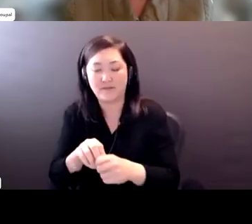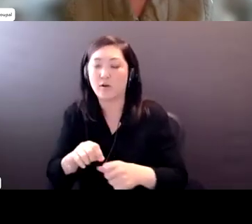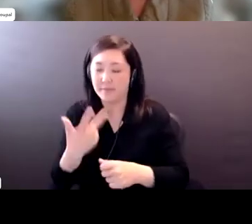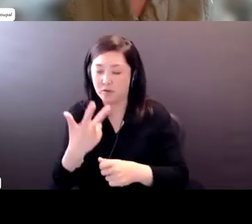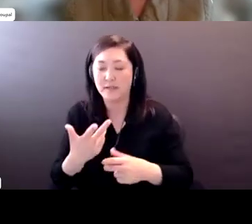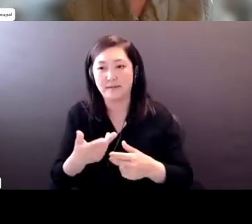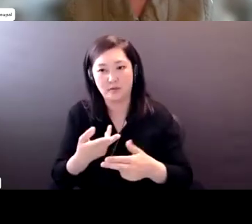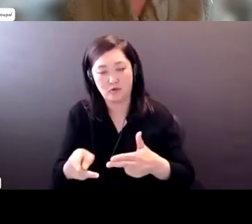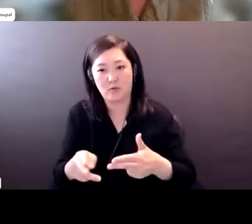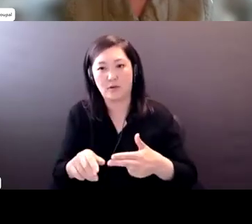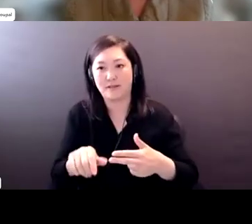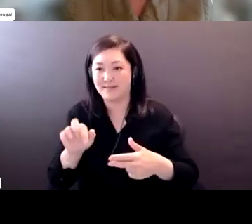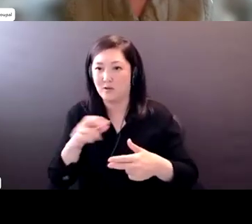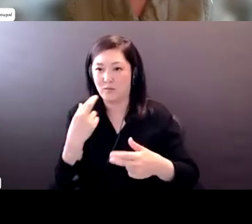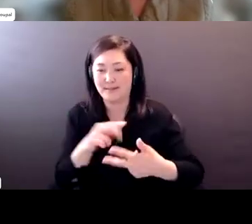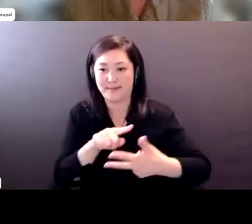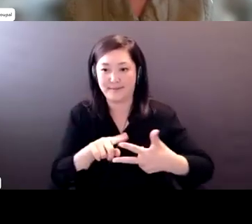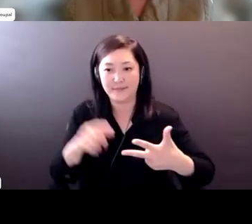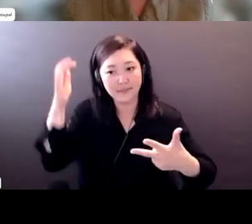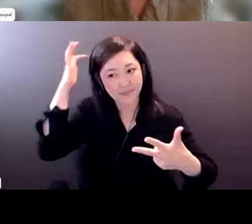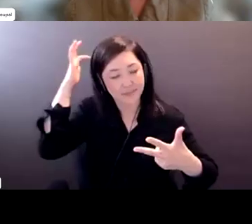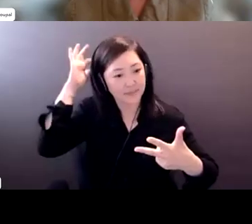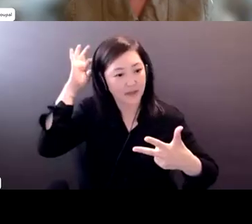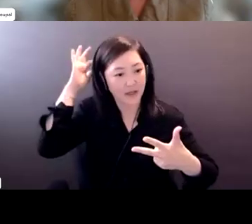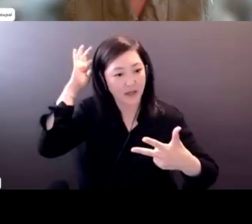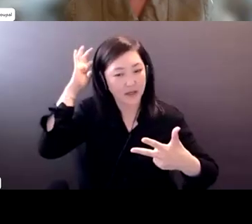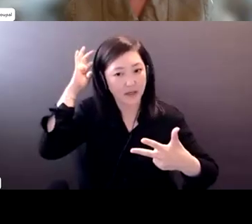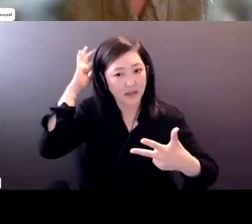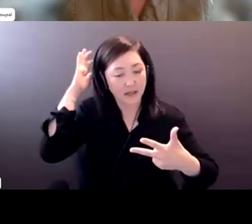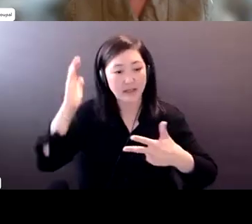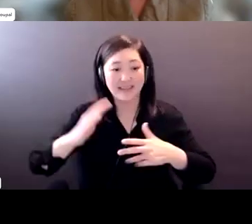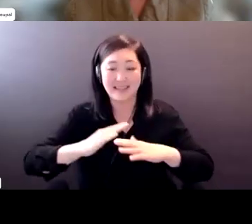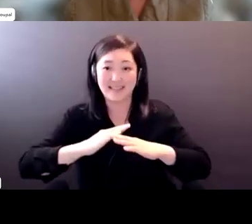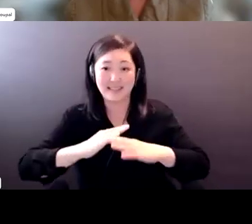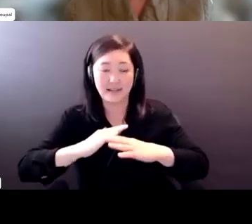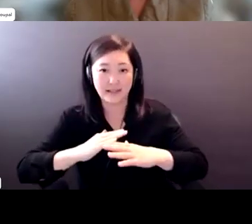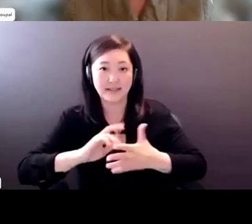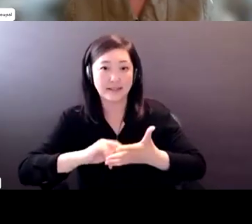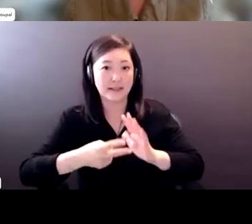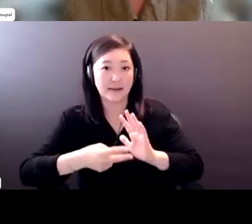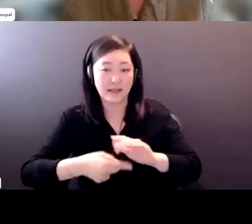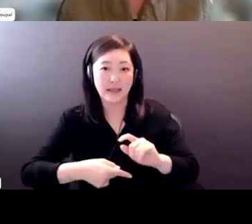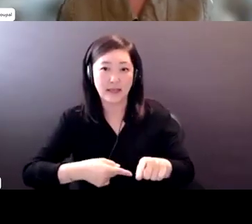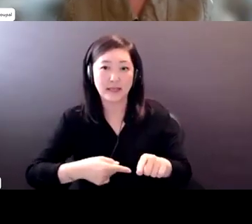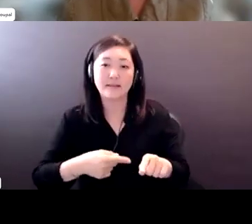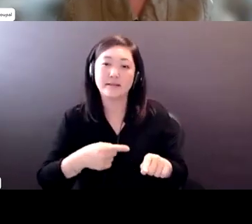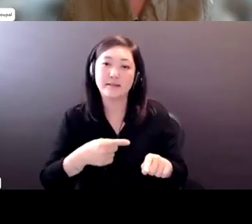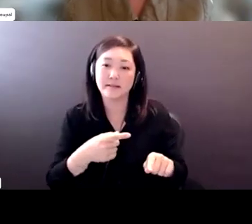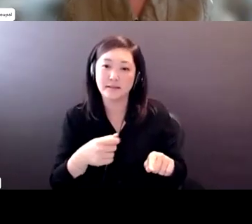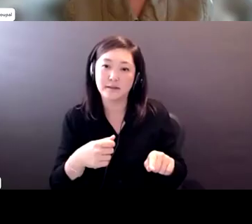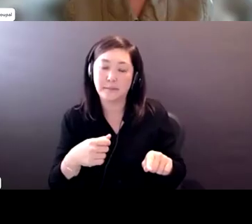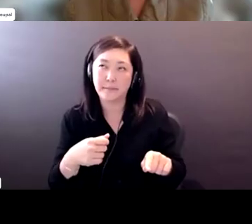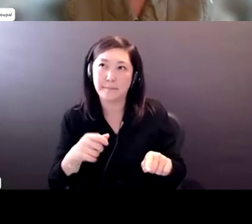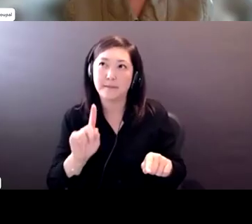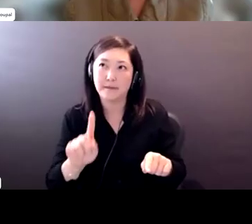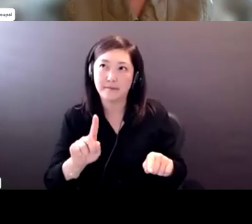risks. So first, the defense actually inverts the burden of the defense. So what I mean is a coercive